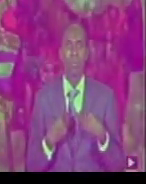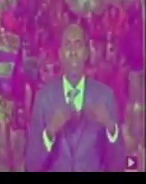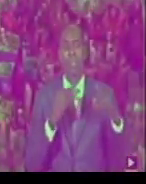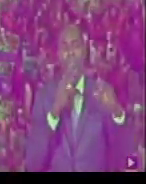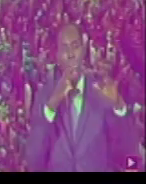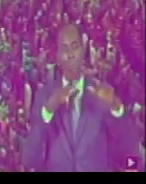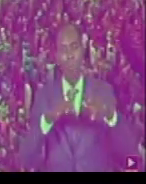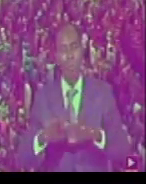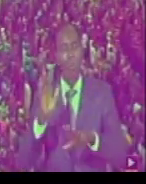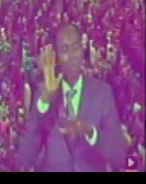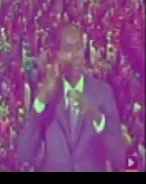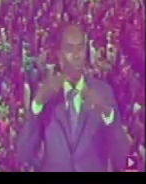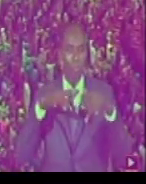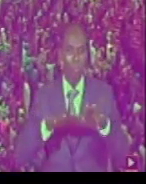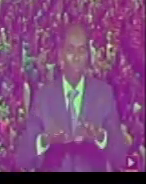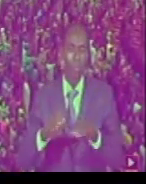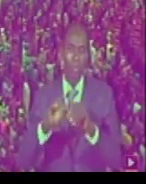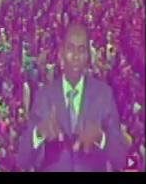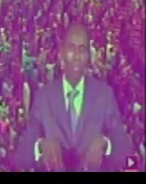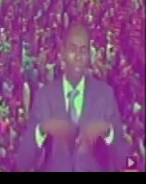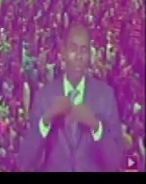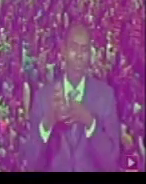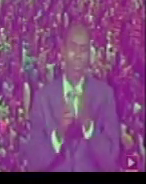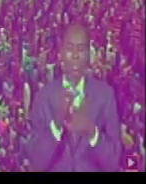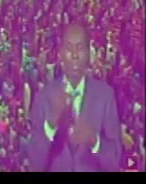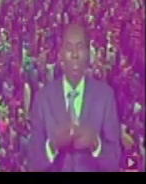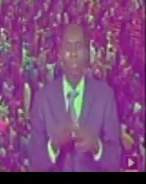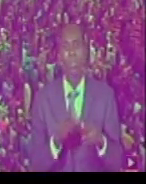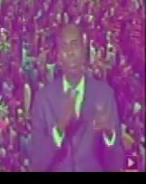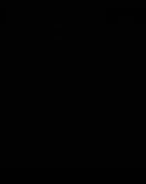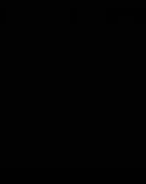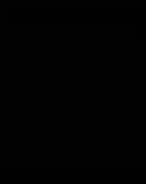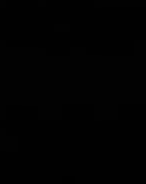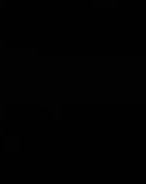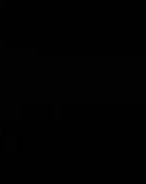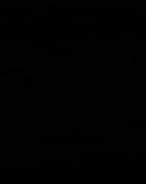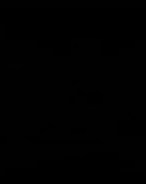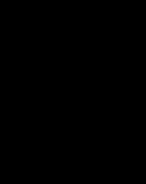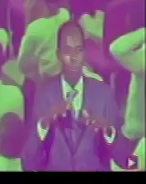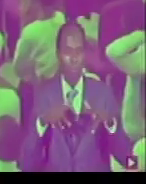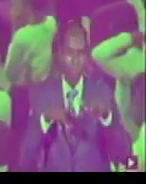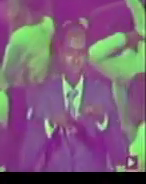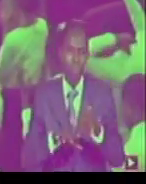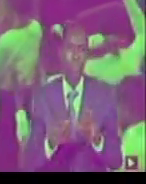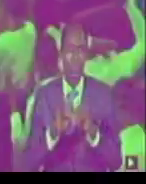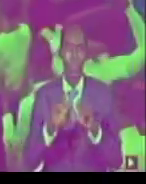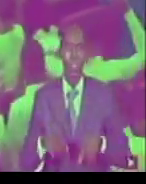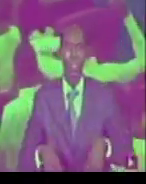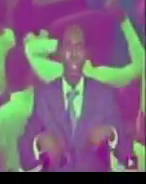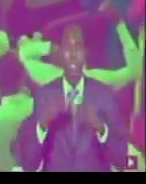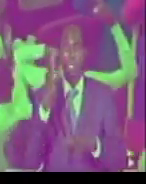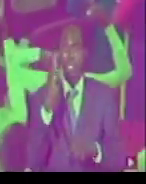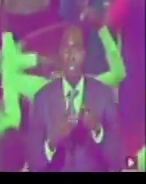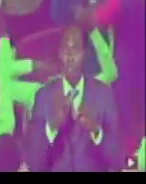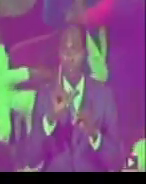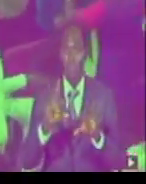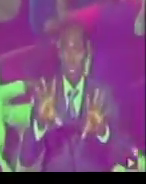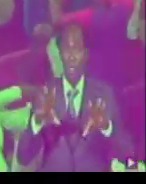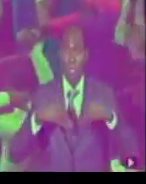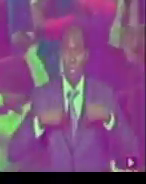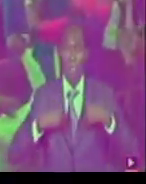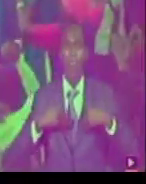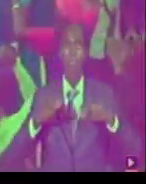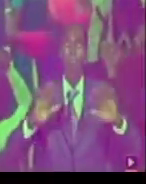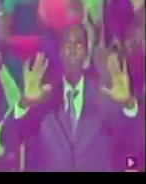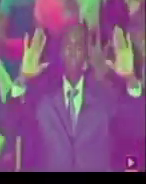life. Rivers of blessing are going to flow into your life. If you accept, raise up that hand. If